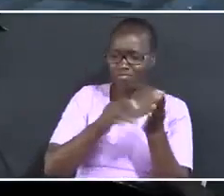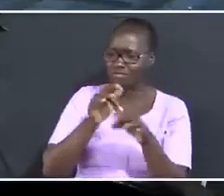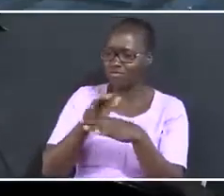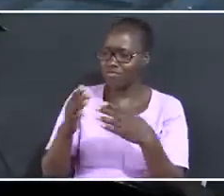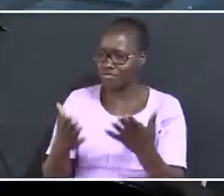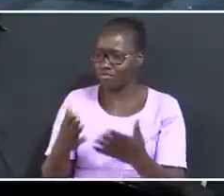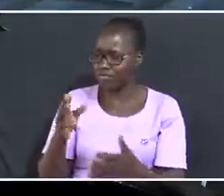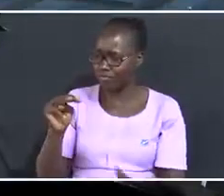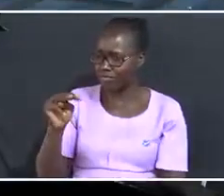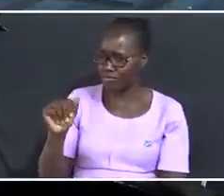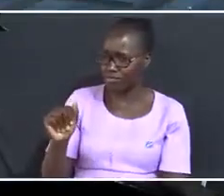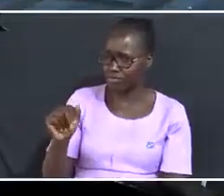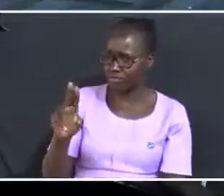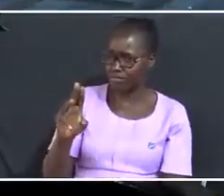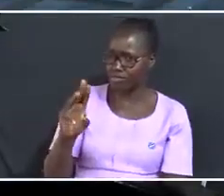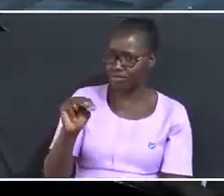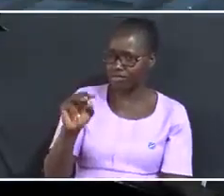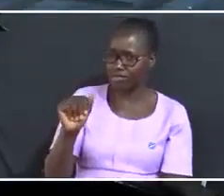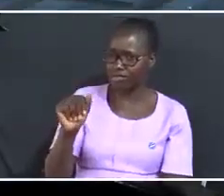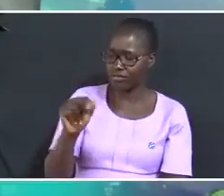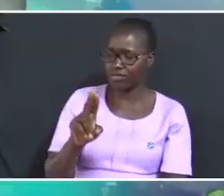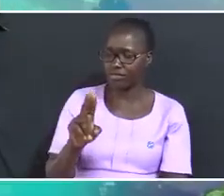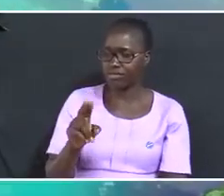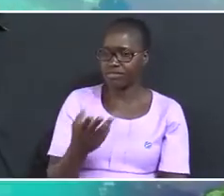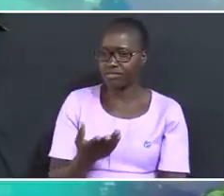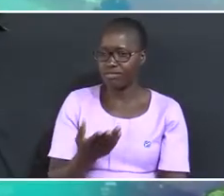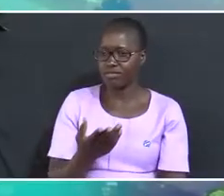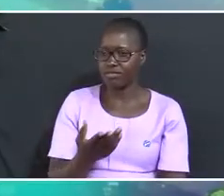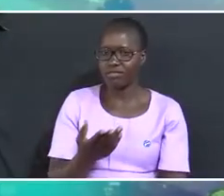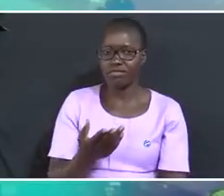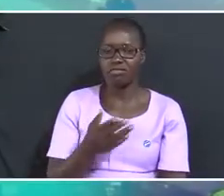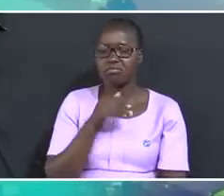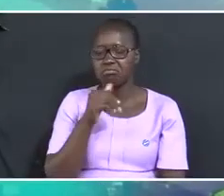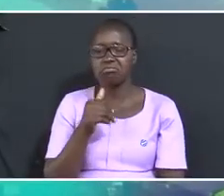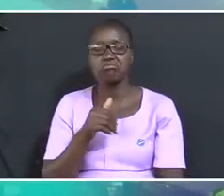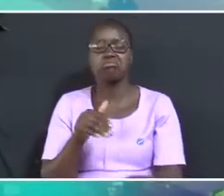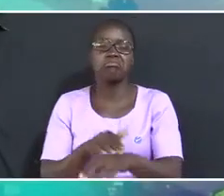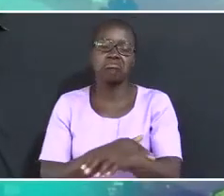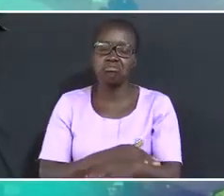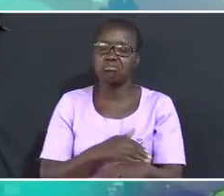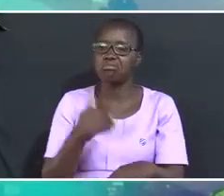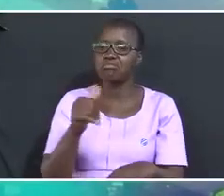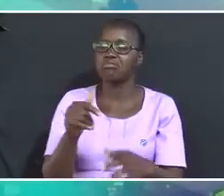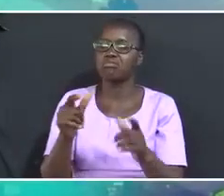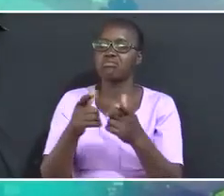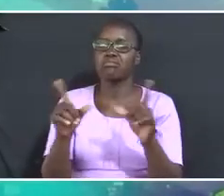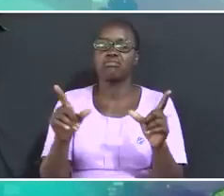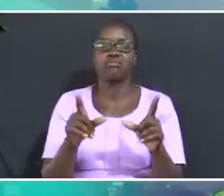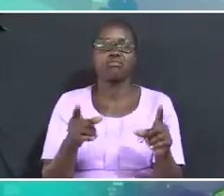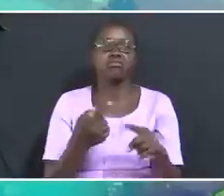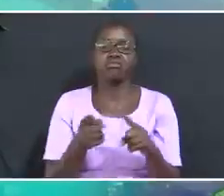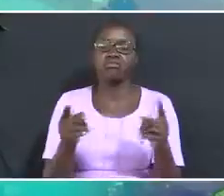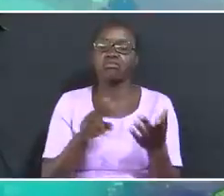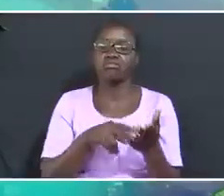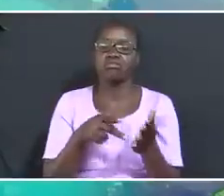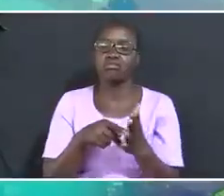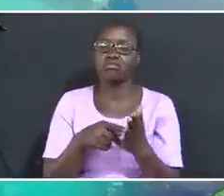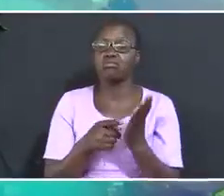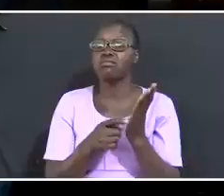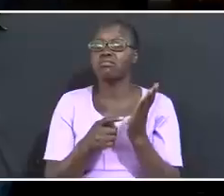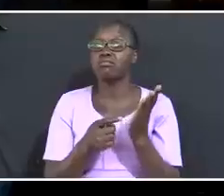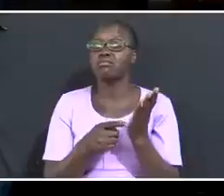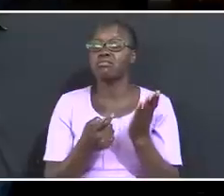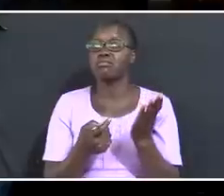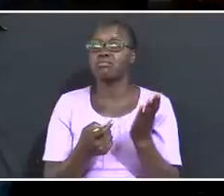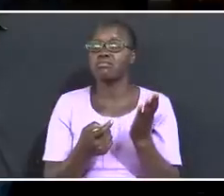You know, Mau Mau is just a coined word. It's not even Kikuyu. It's not any language. It's simply meant in Kiswahili, you